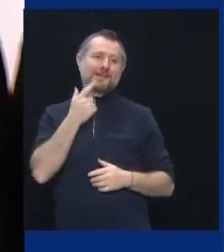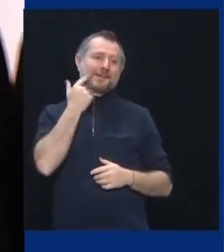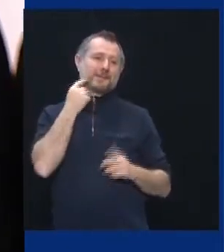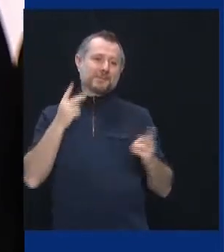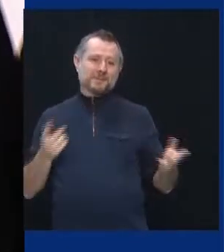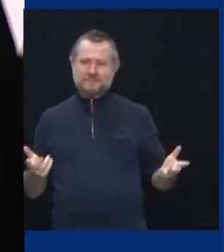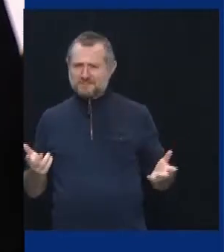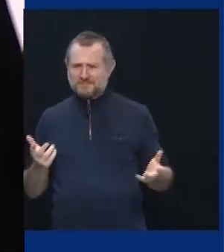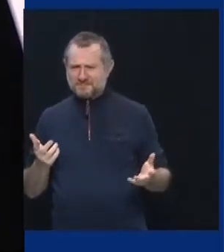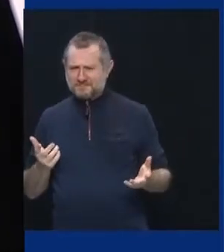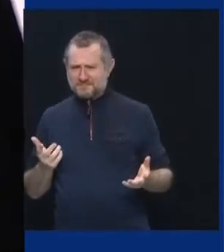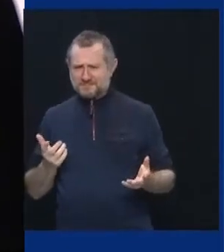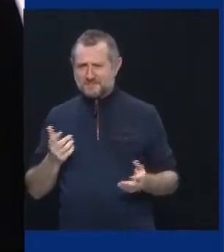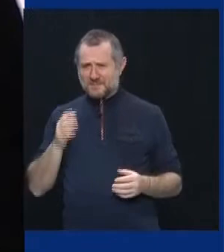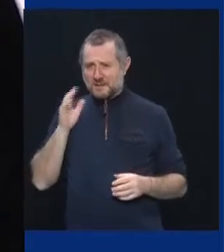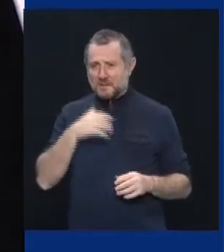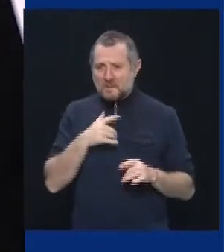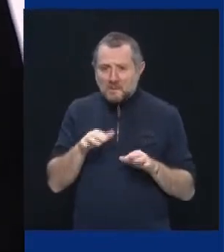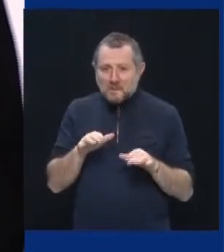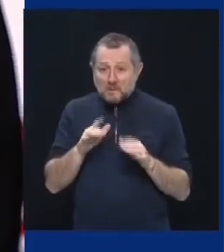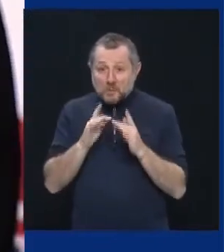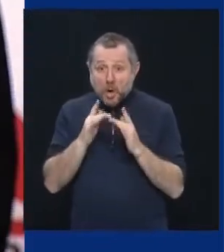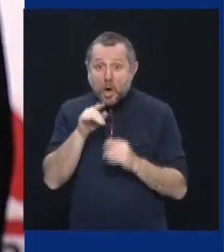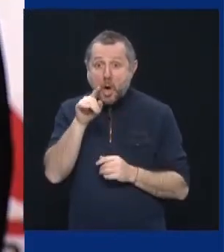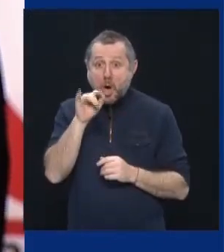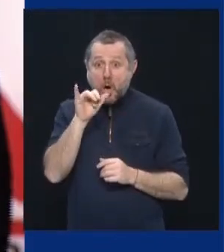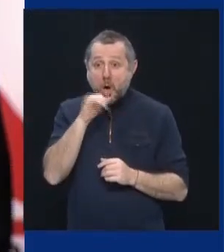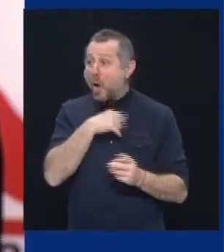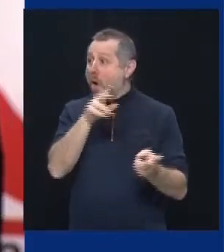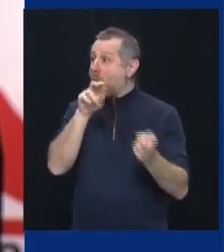Or I saw it online.